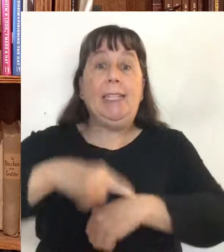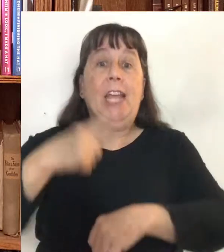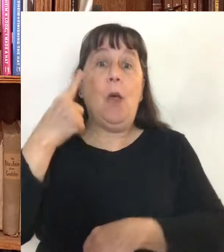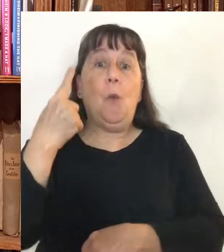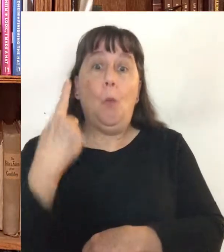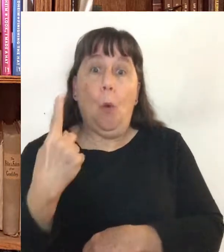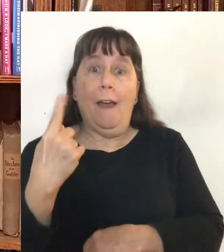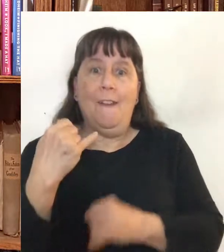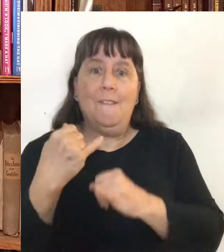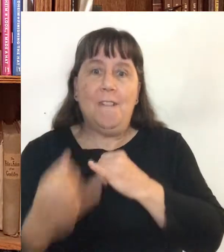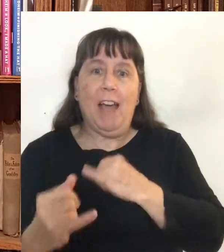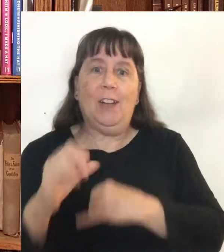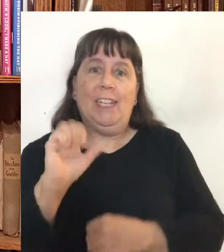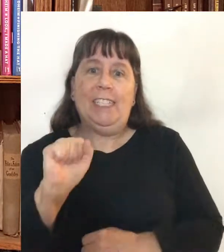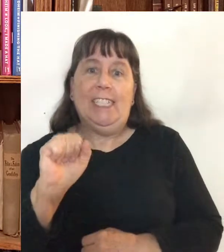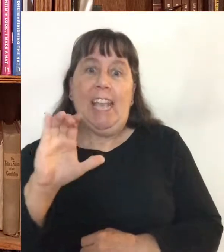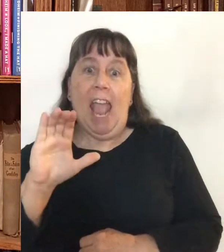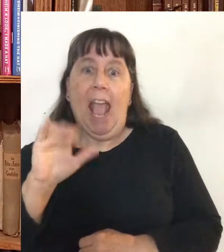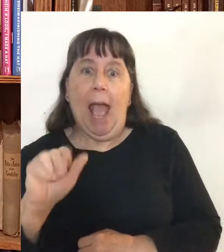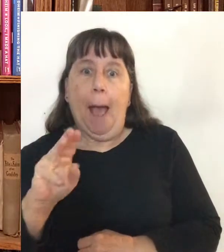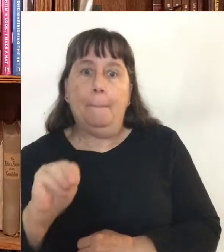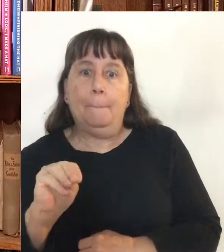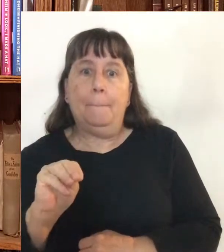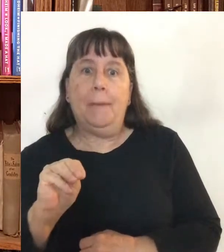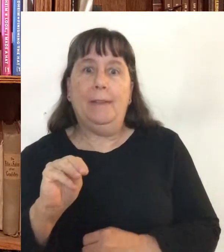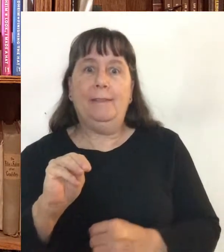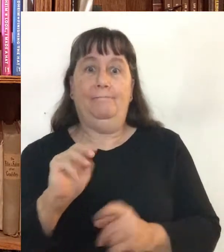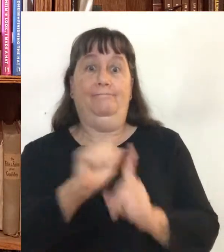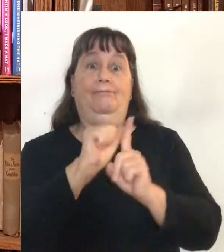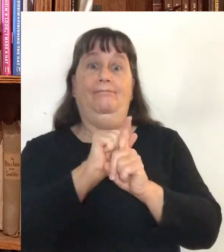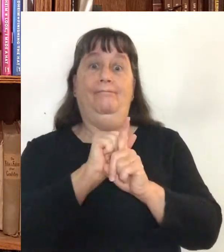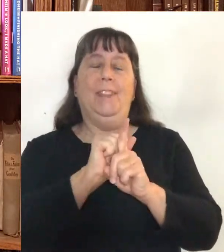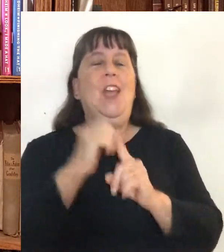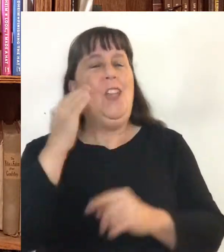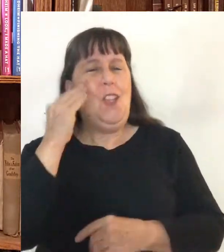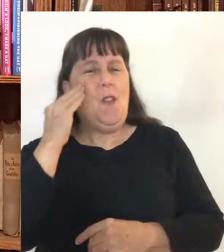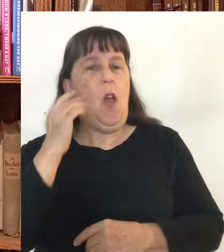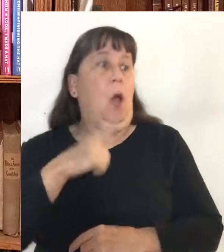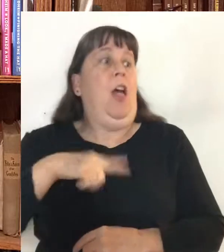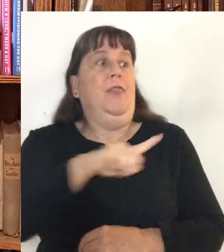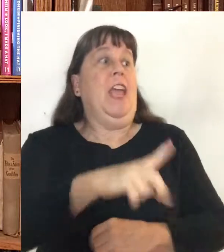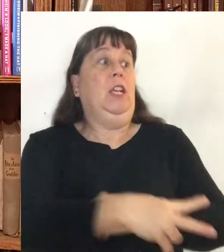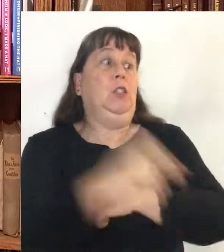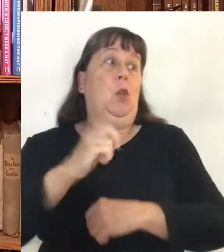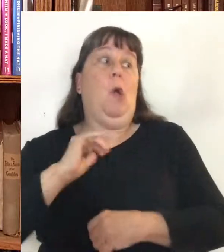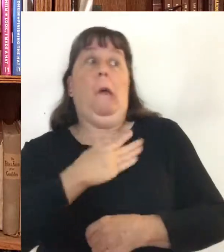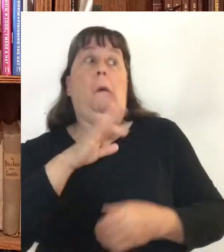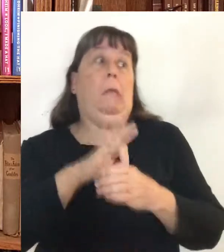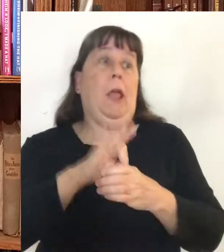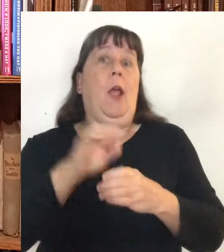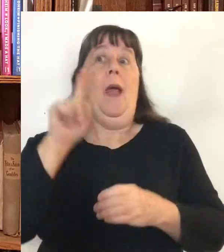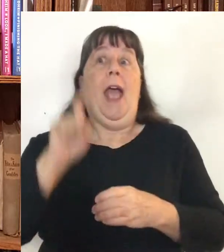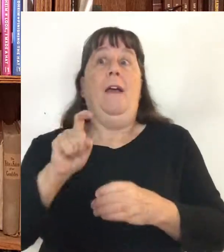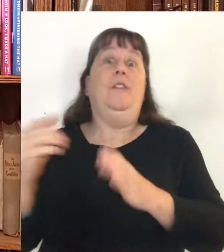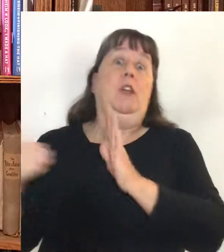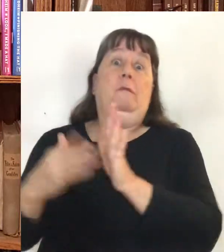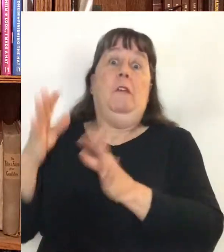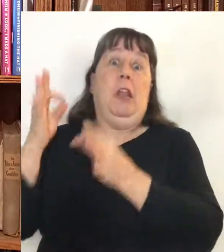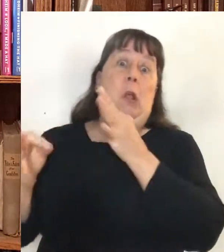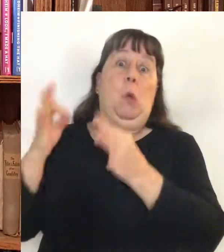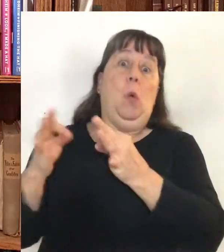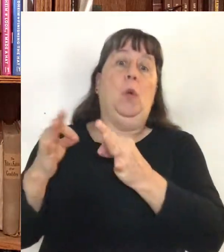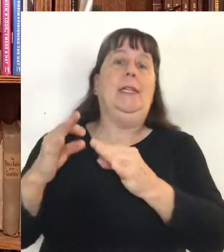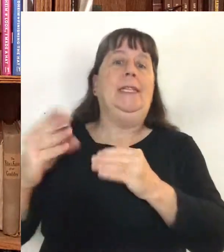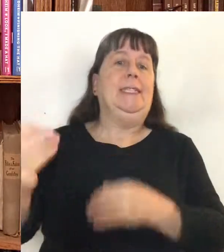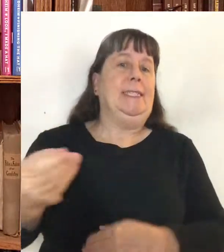time for one final scam. It's the old, they stole the election from us and now we have to fight it in court, send us money